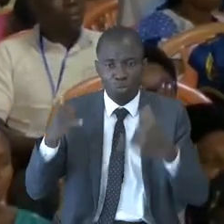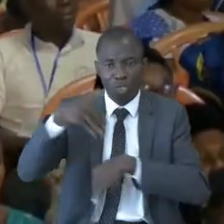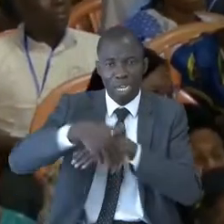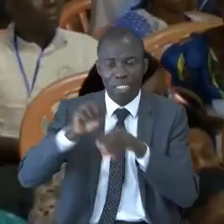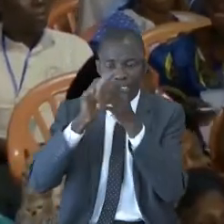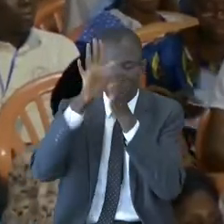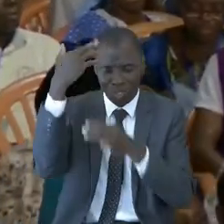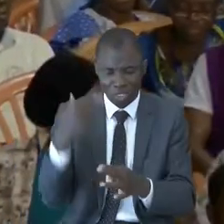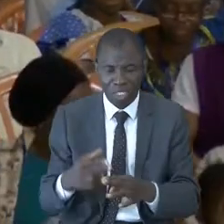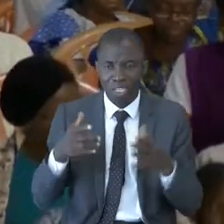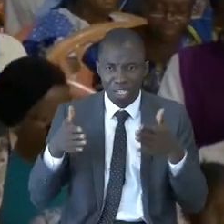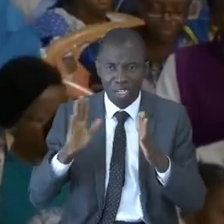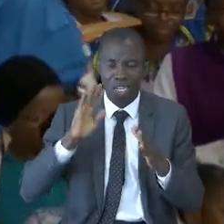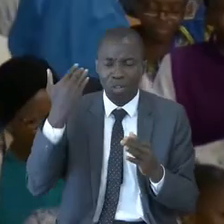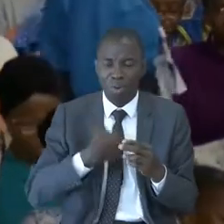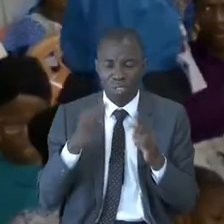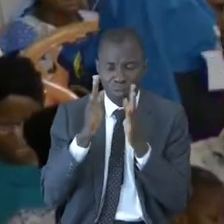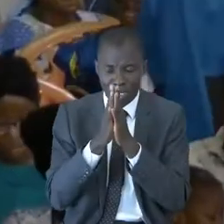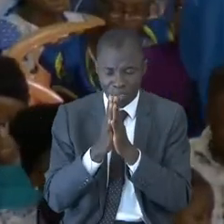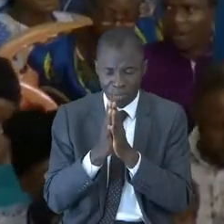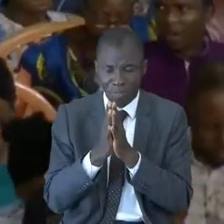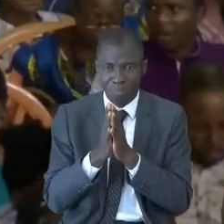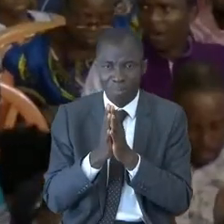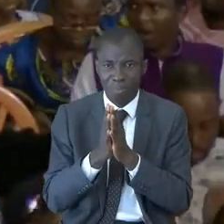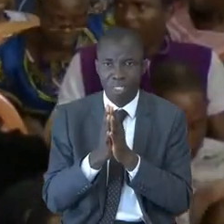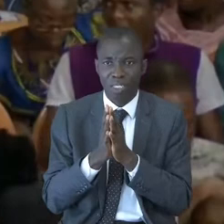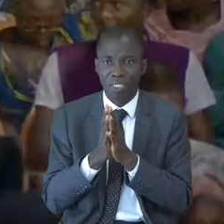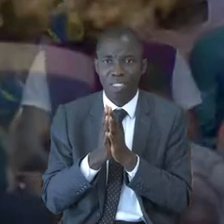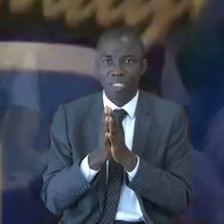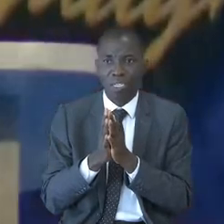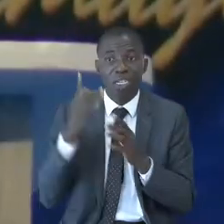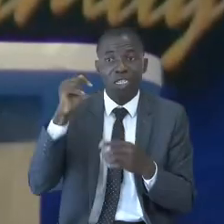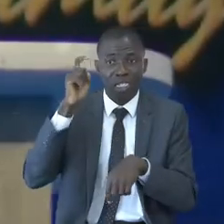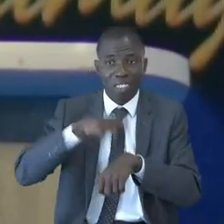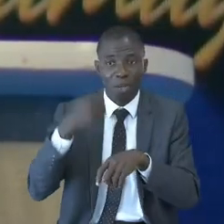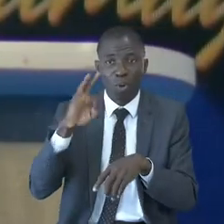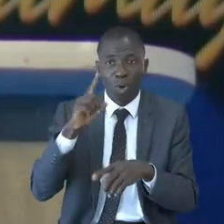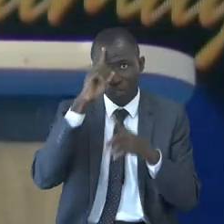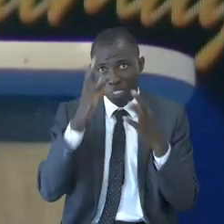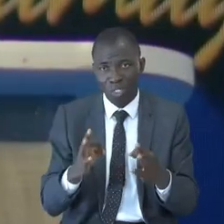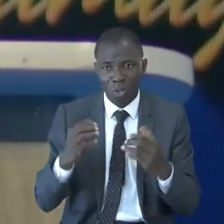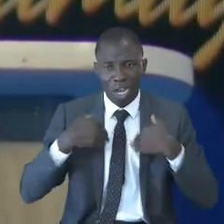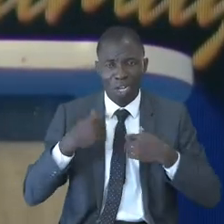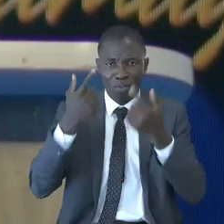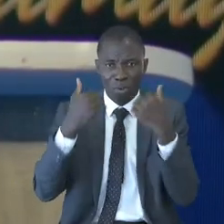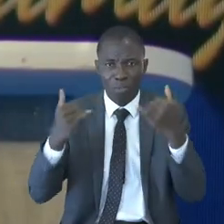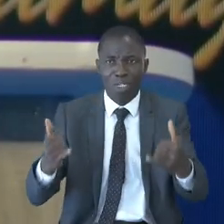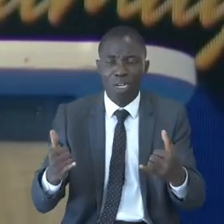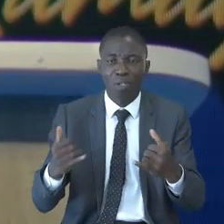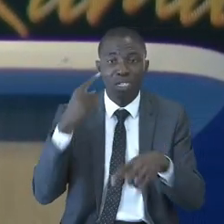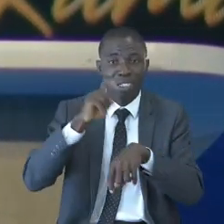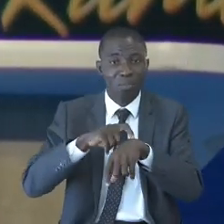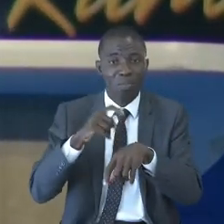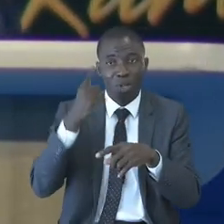Heads bowed and eyes closed. Your moment of decision has now come. Your